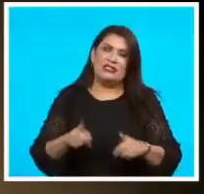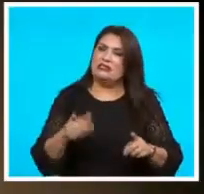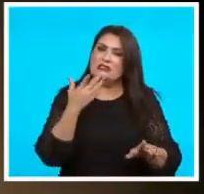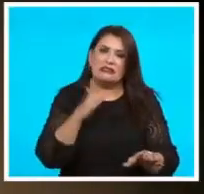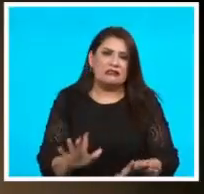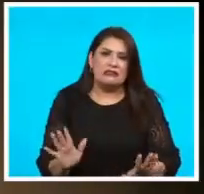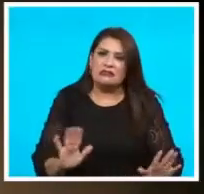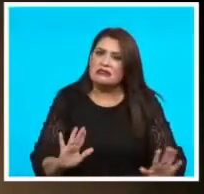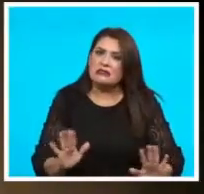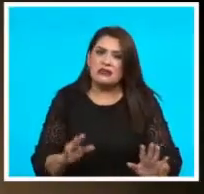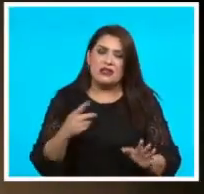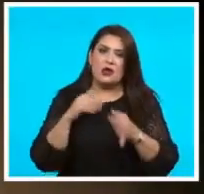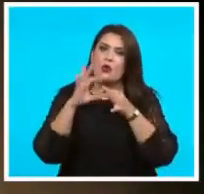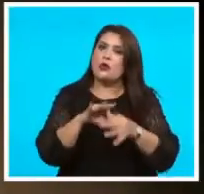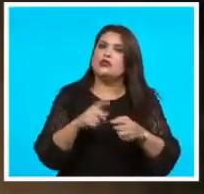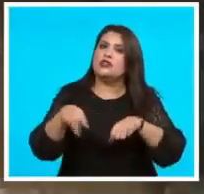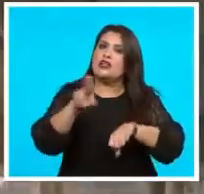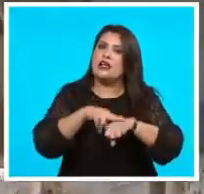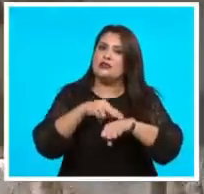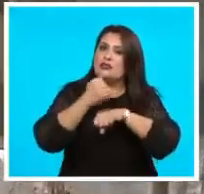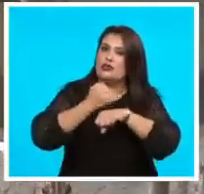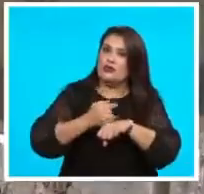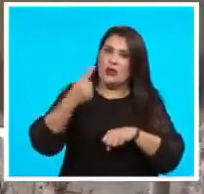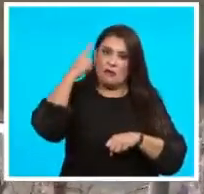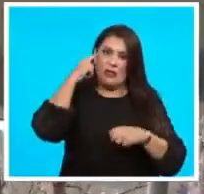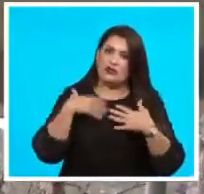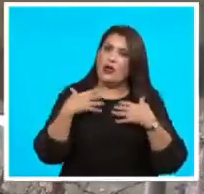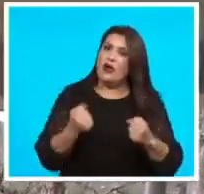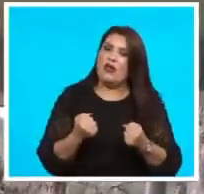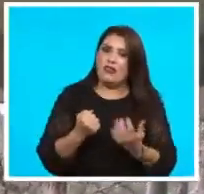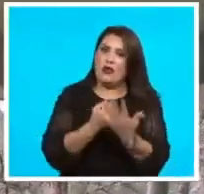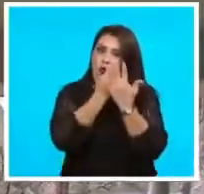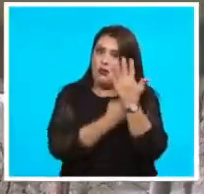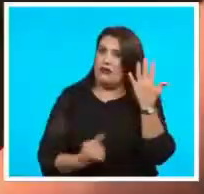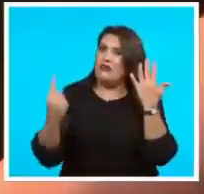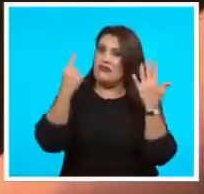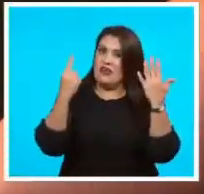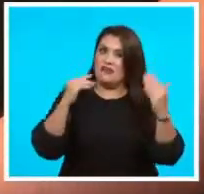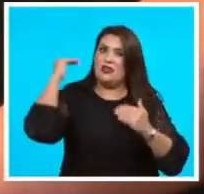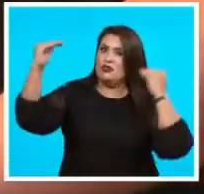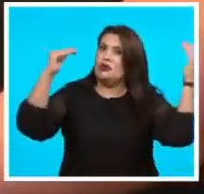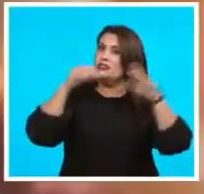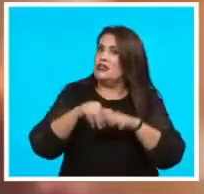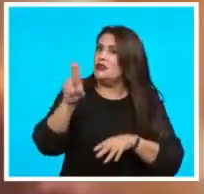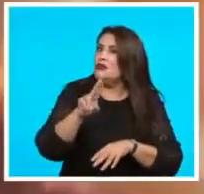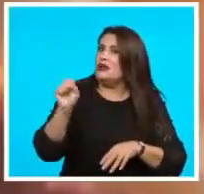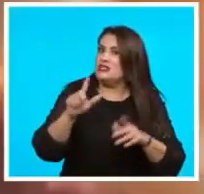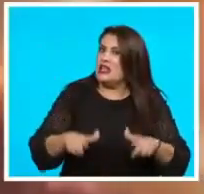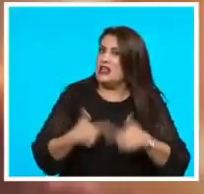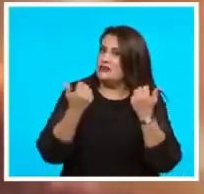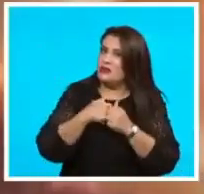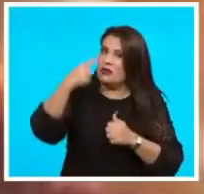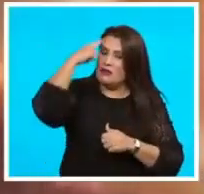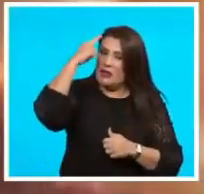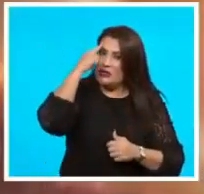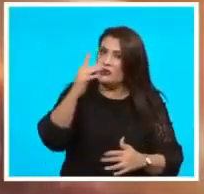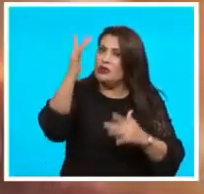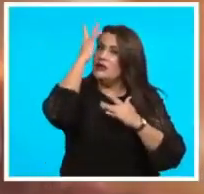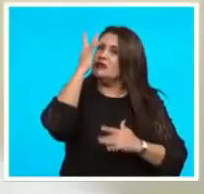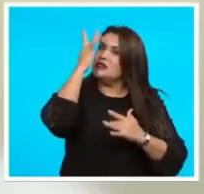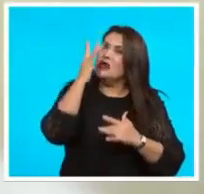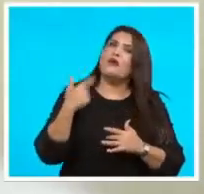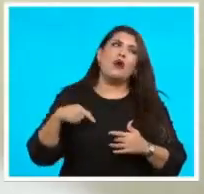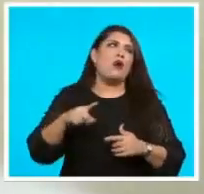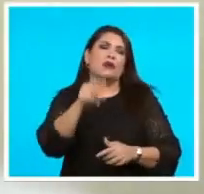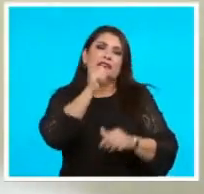unfortunate. According to the National Institute of Mental Health, 1 in 5 adults in the U.S. lives with a mental illness. And while we